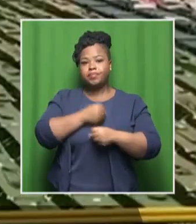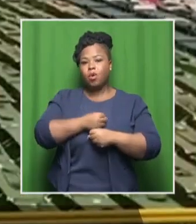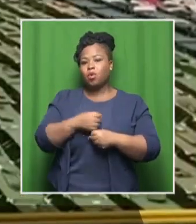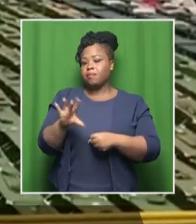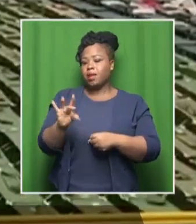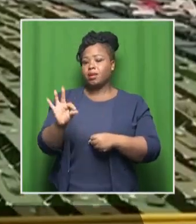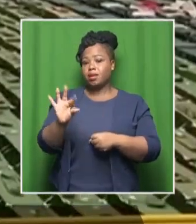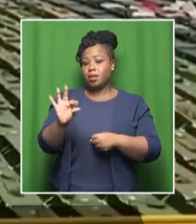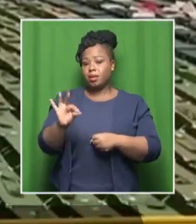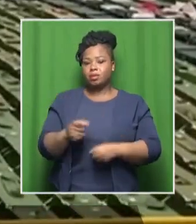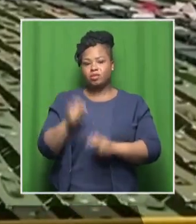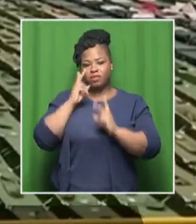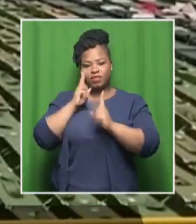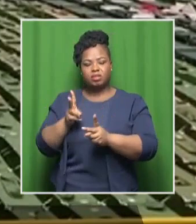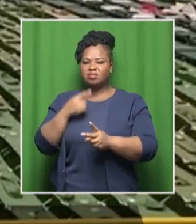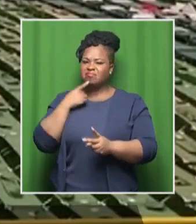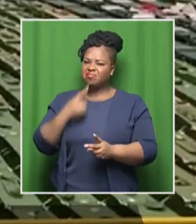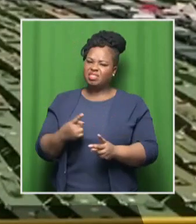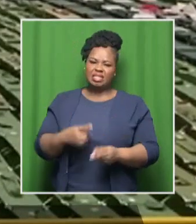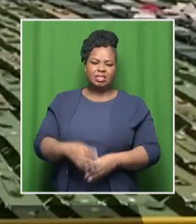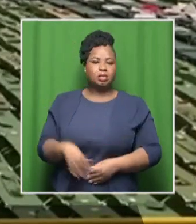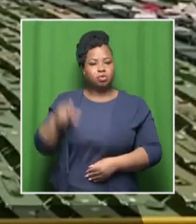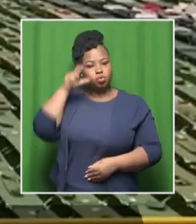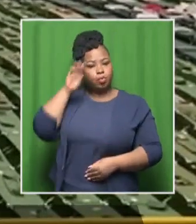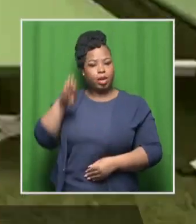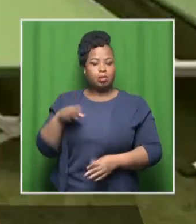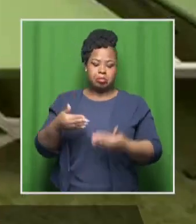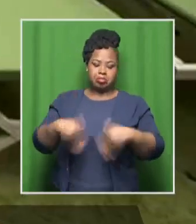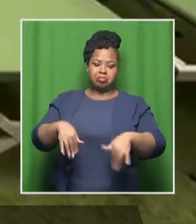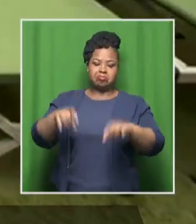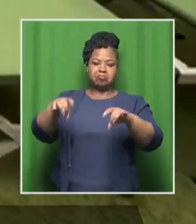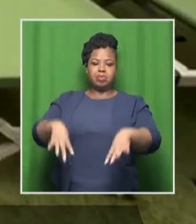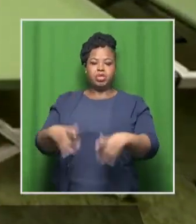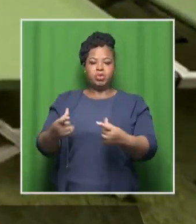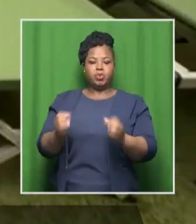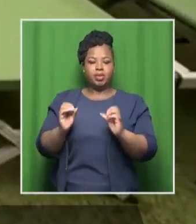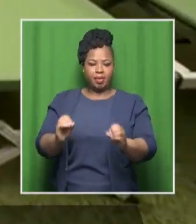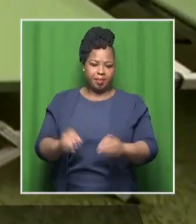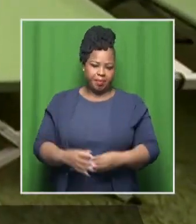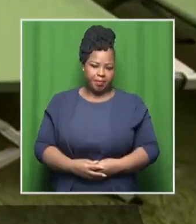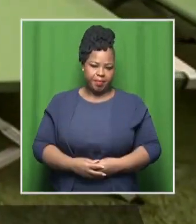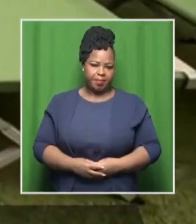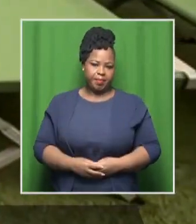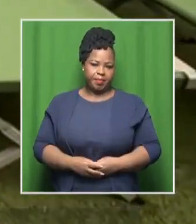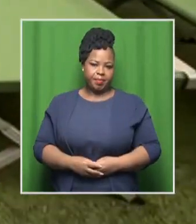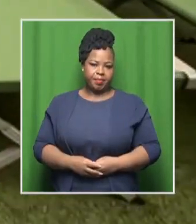stated that Democratic President Joe Biden had been unresponsive to Helene's destruction.